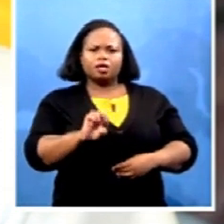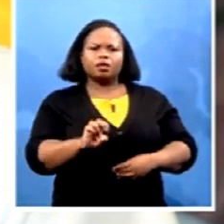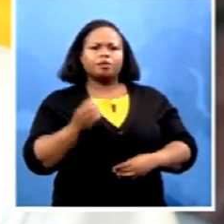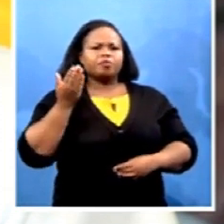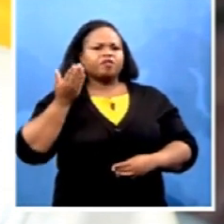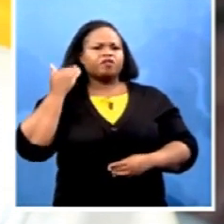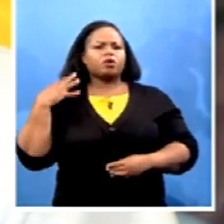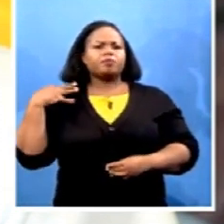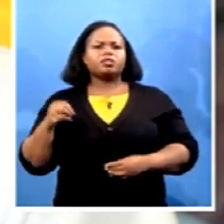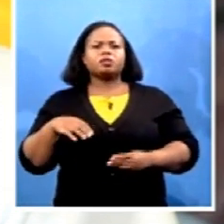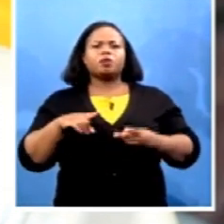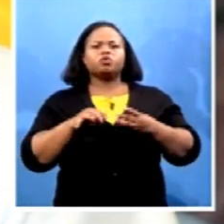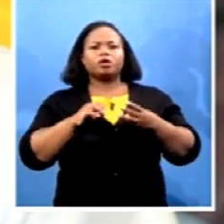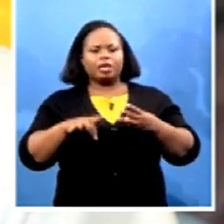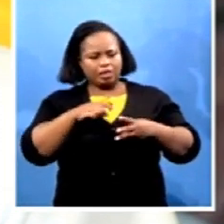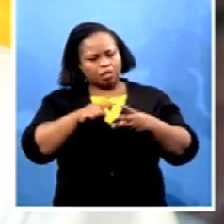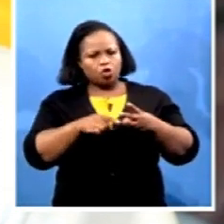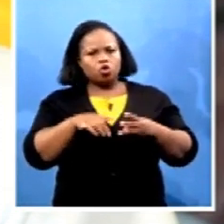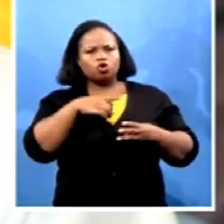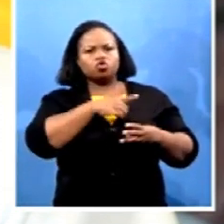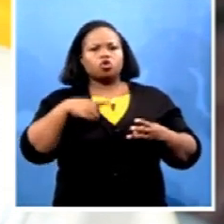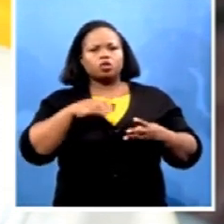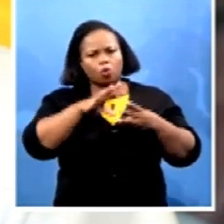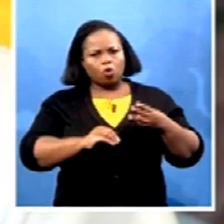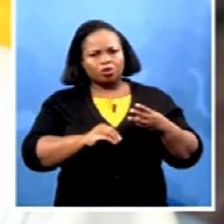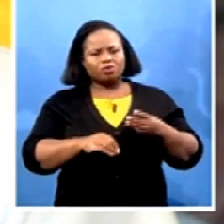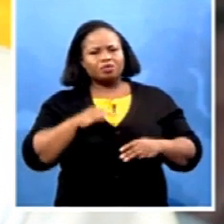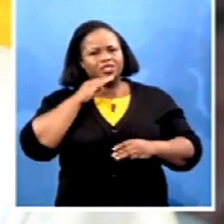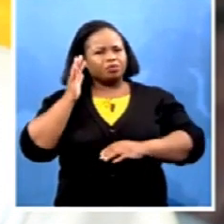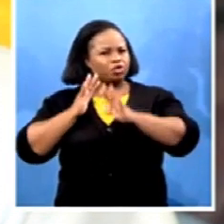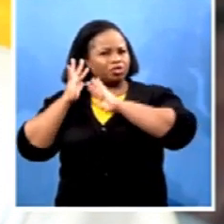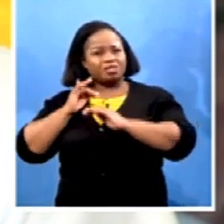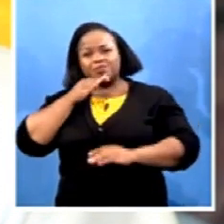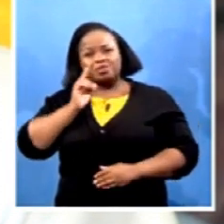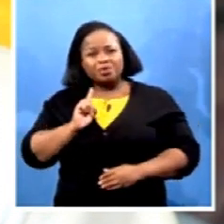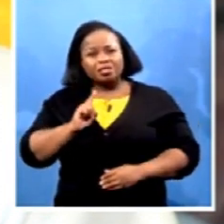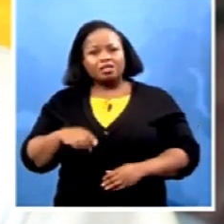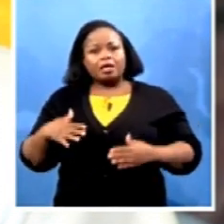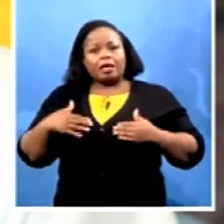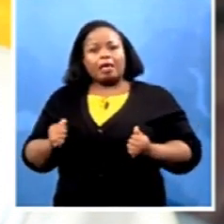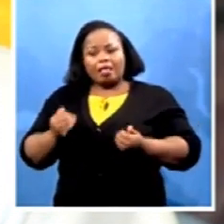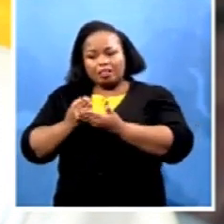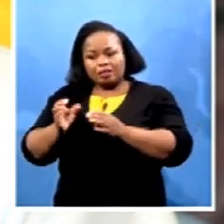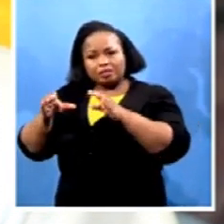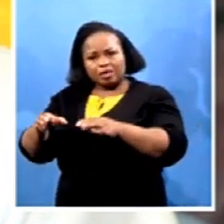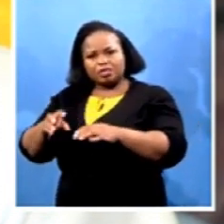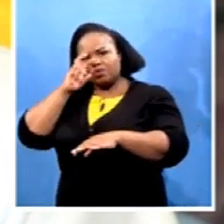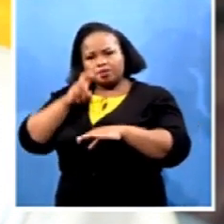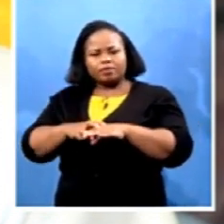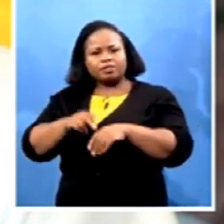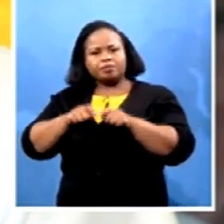not an accident of history. It tells you that the health fraternity itself requires people which not only